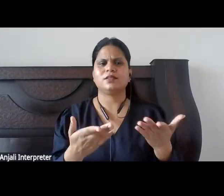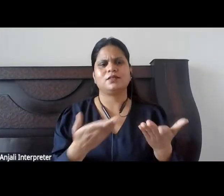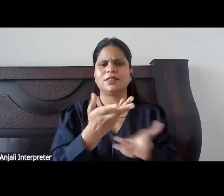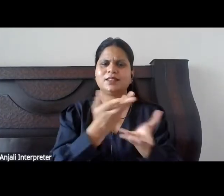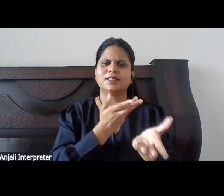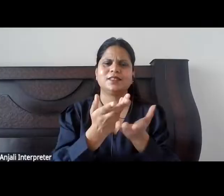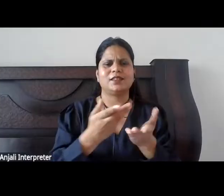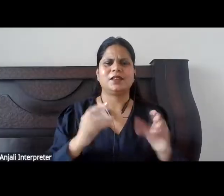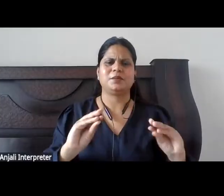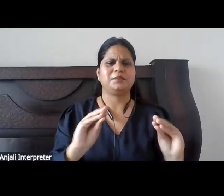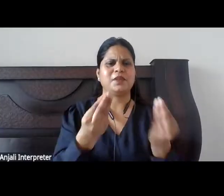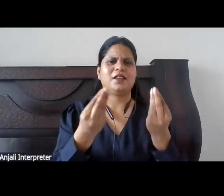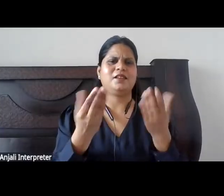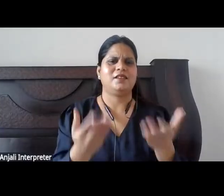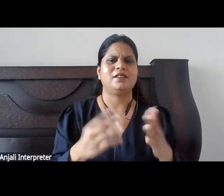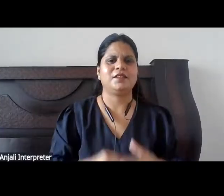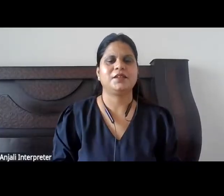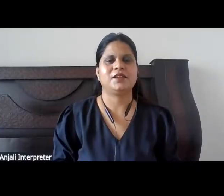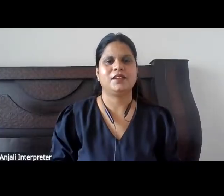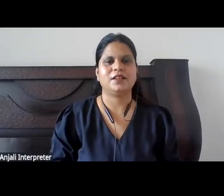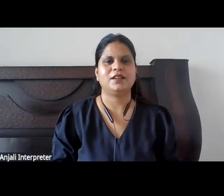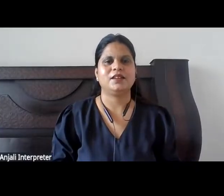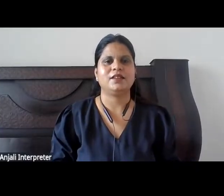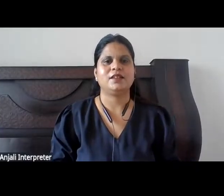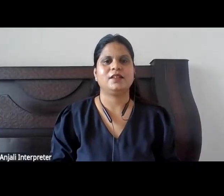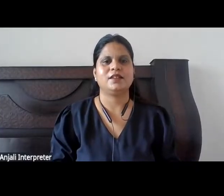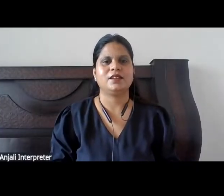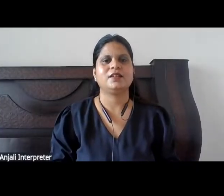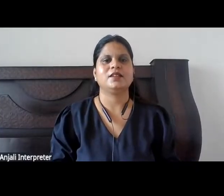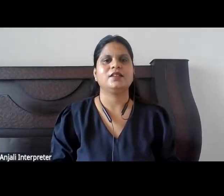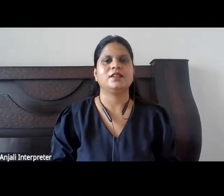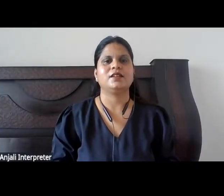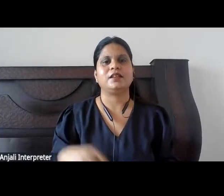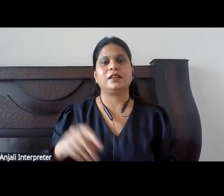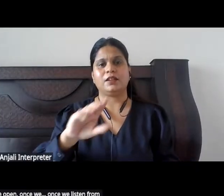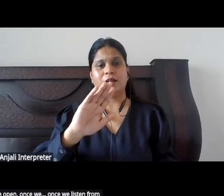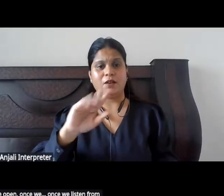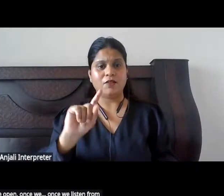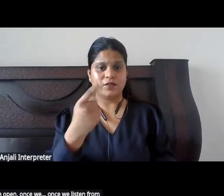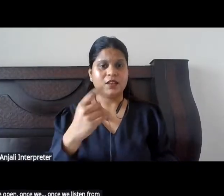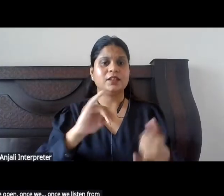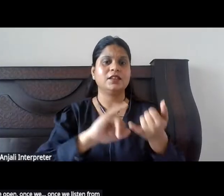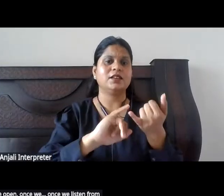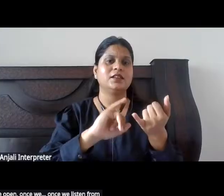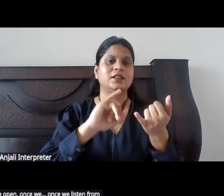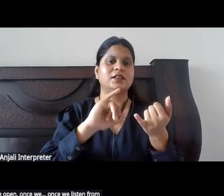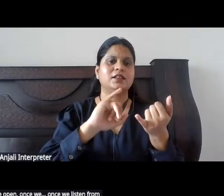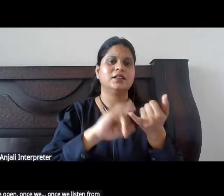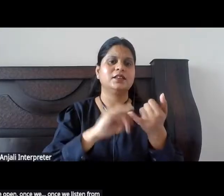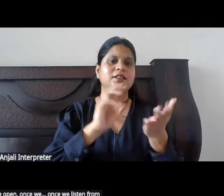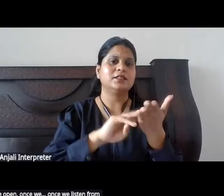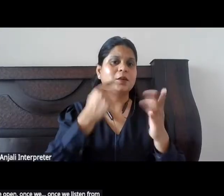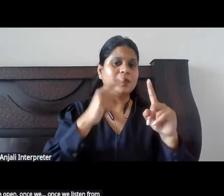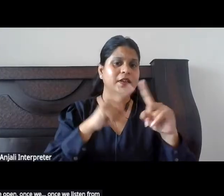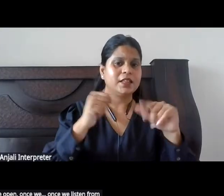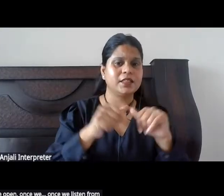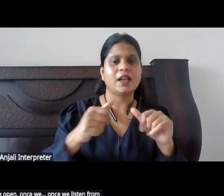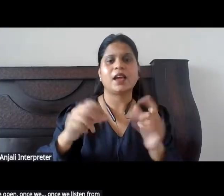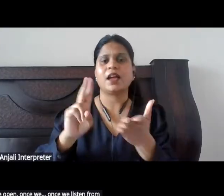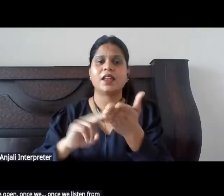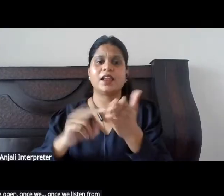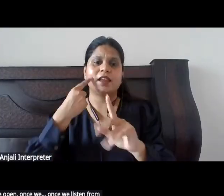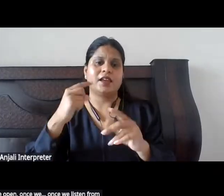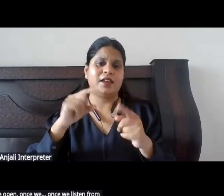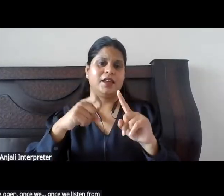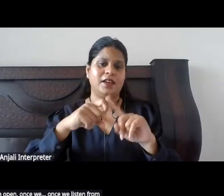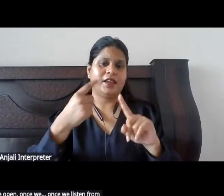Yeah. I think in the open, once we listen from Smita and Nikita, to be then. So, but thank you so much. I mean, I